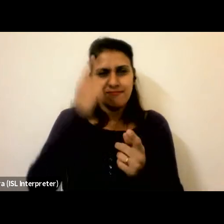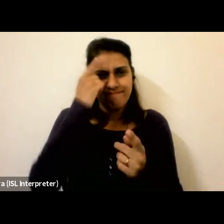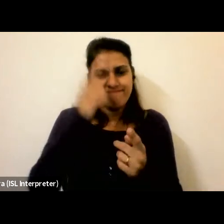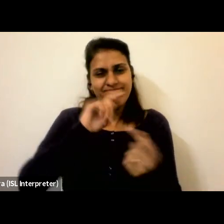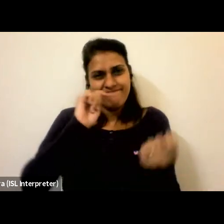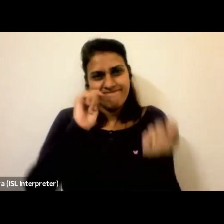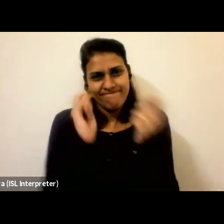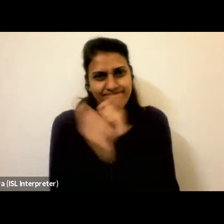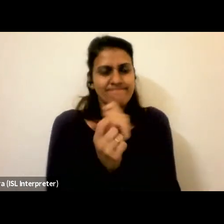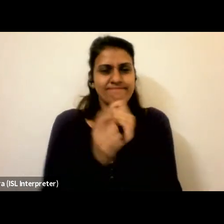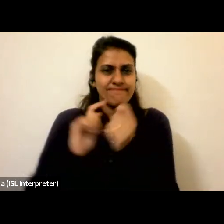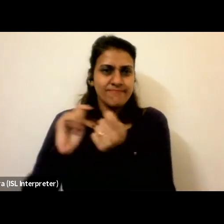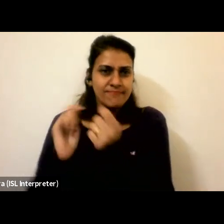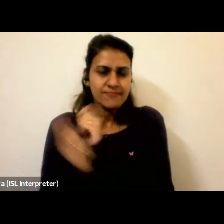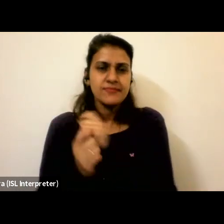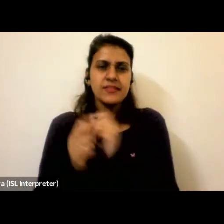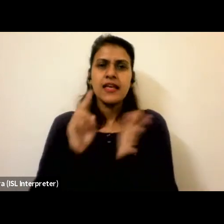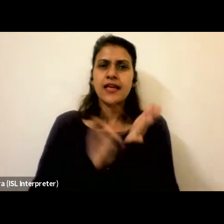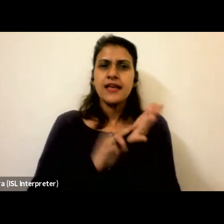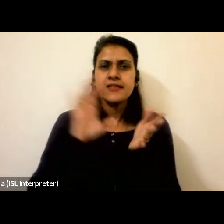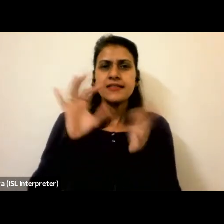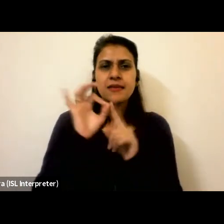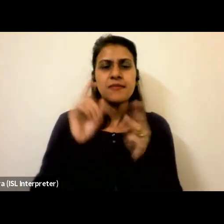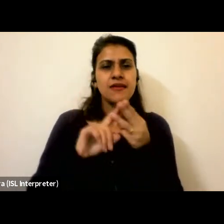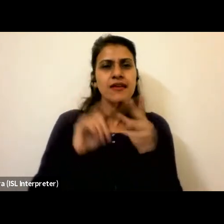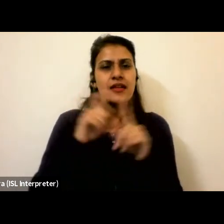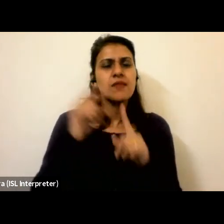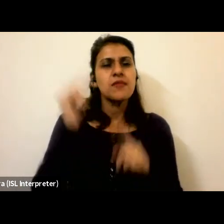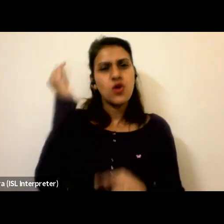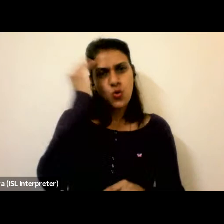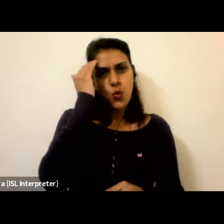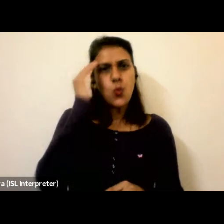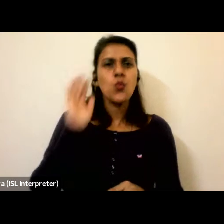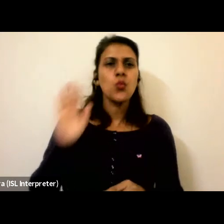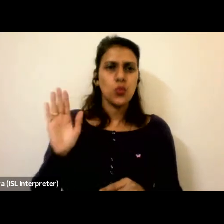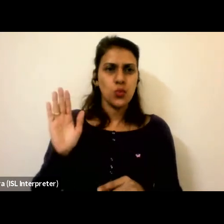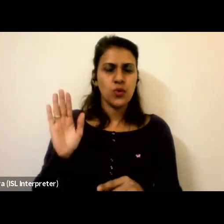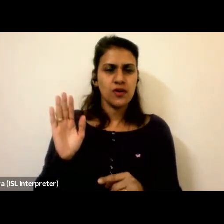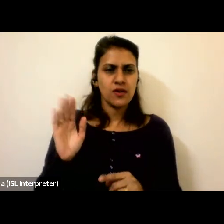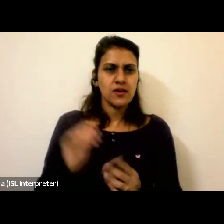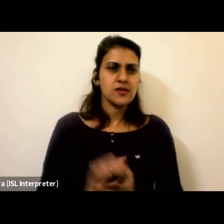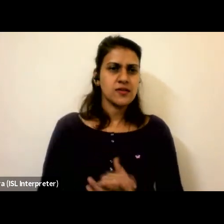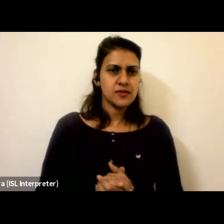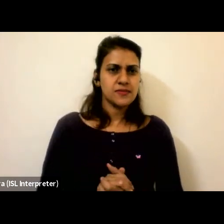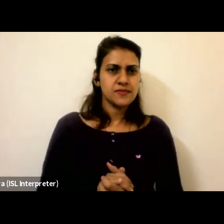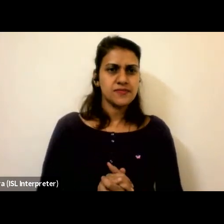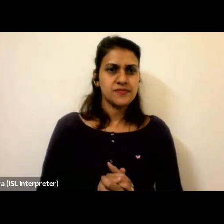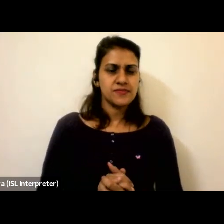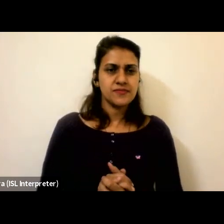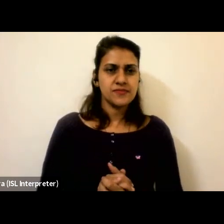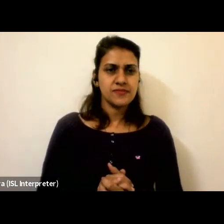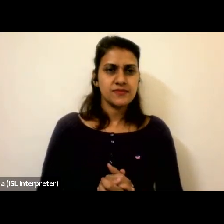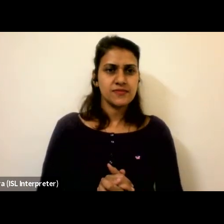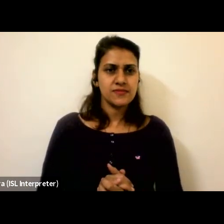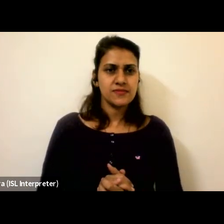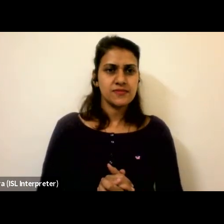that. However, what we know is that if accessibility is incorporated at the